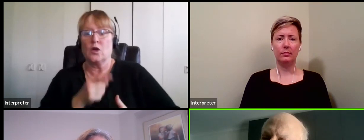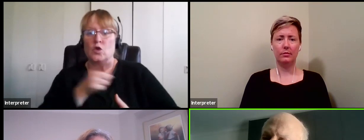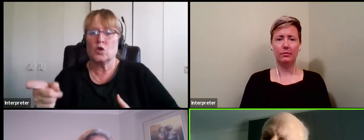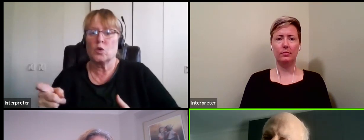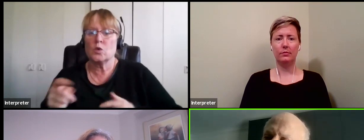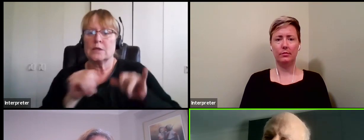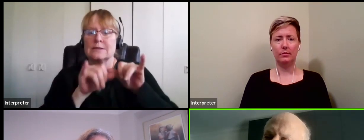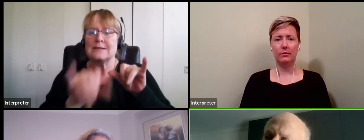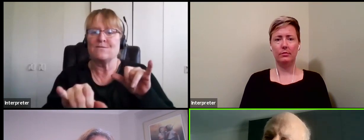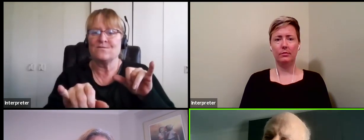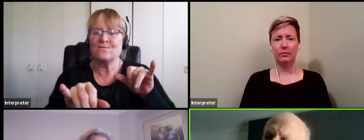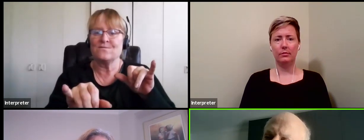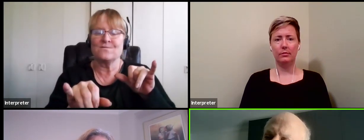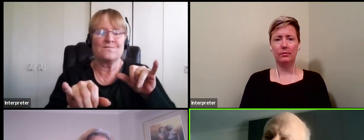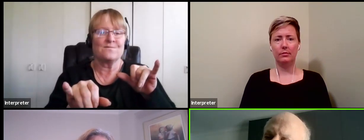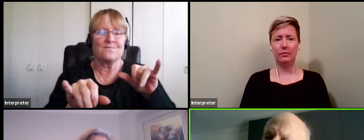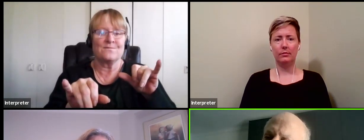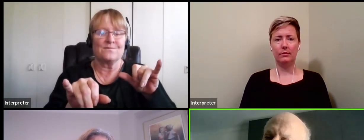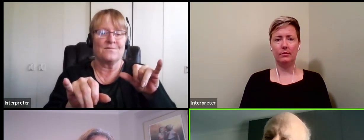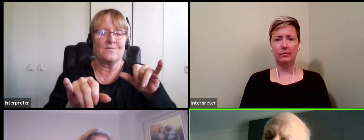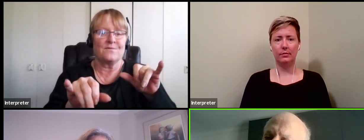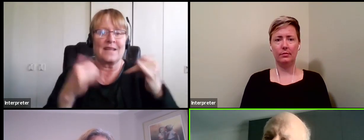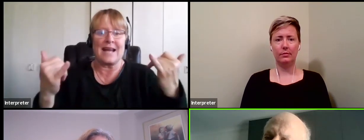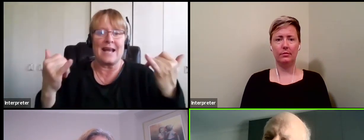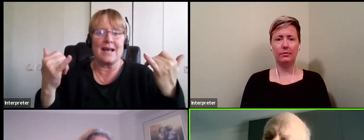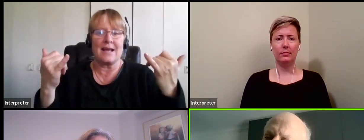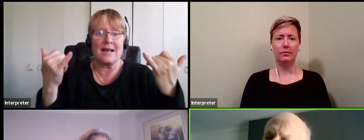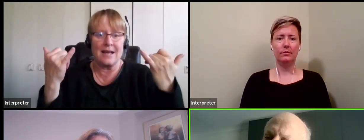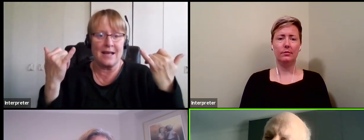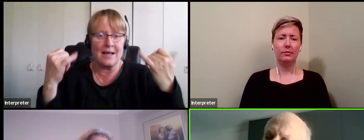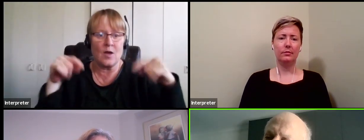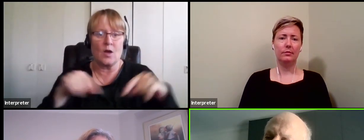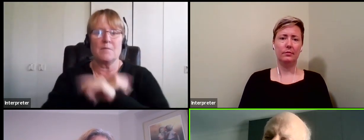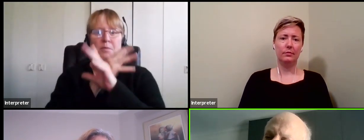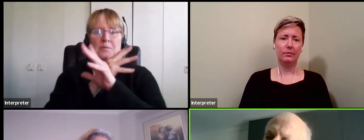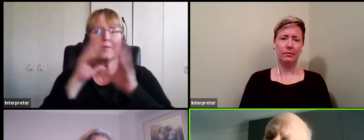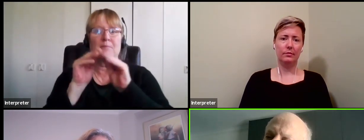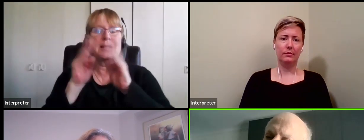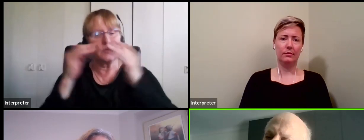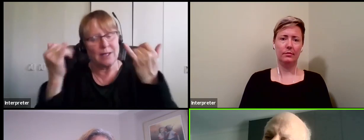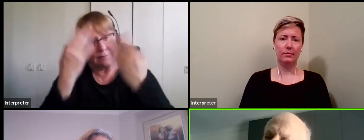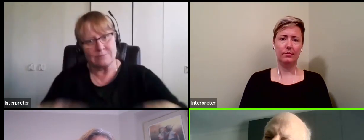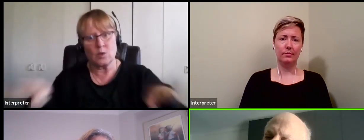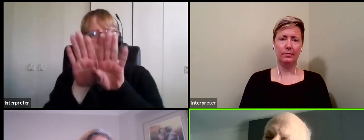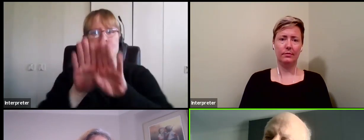best. Thank you all, and this brings to an end our virtual public forum today.